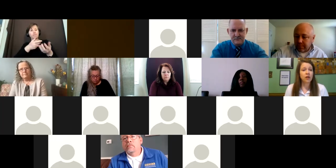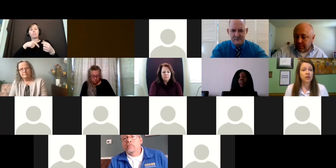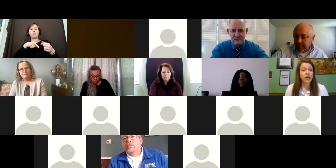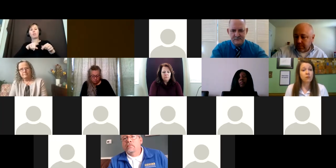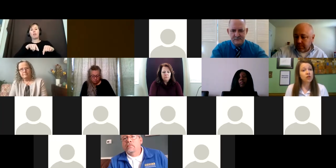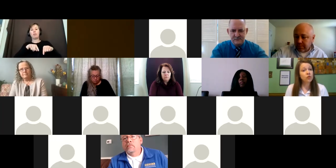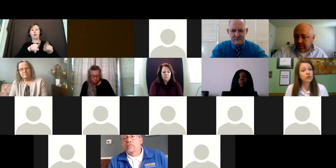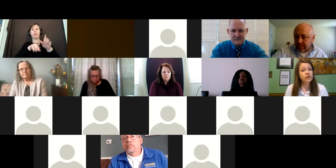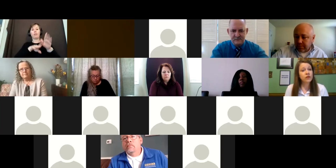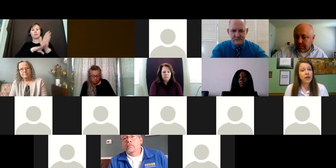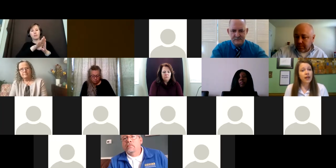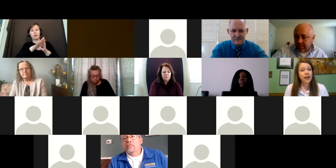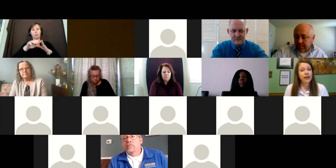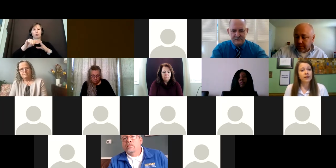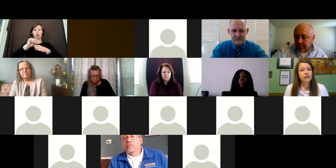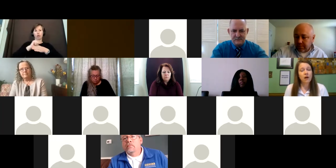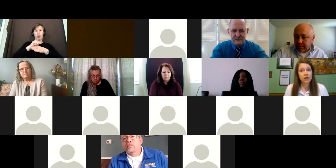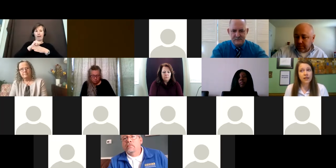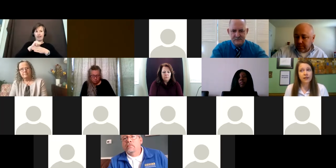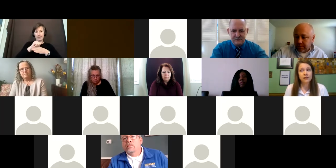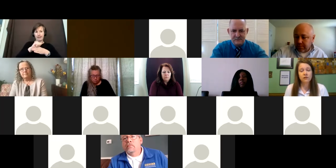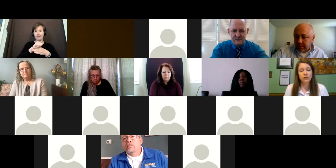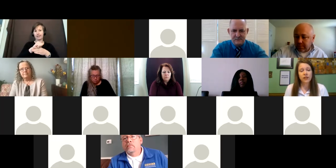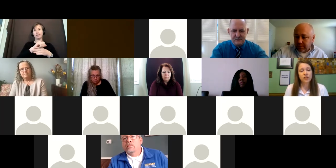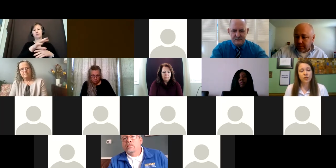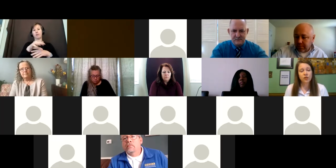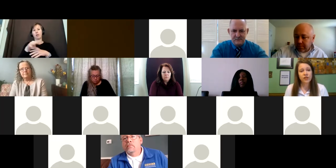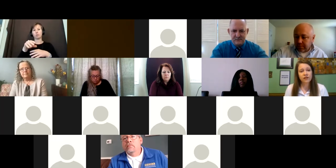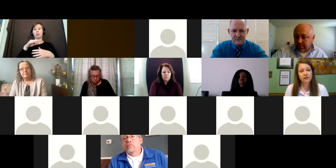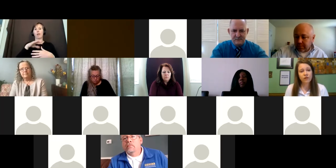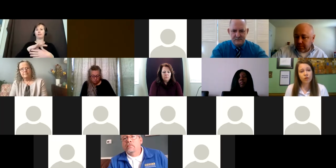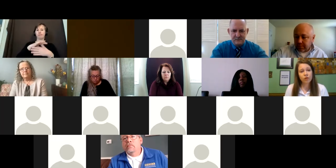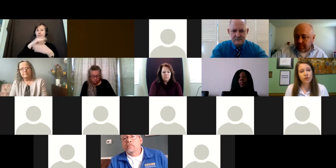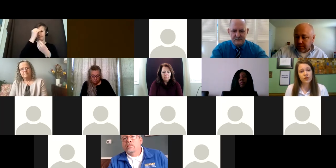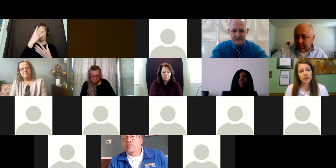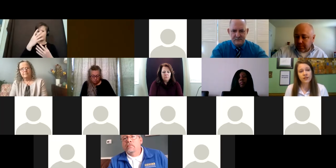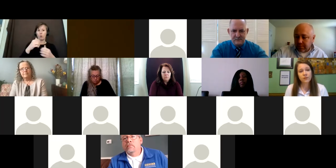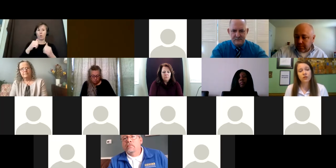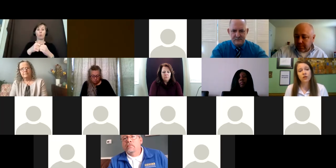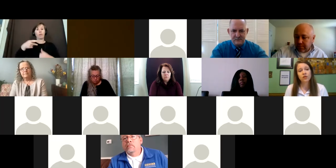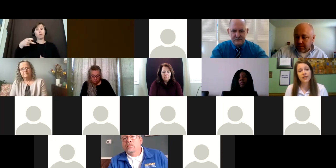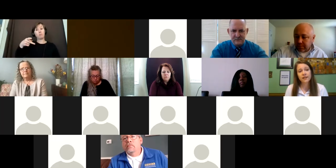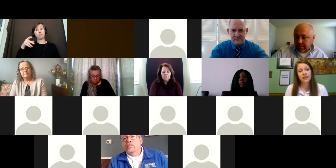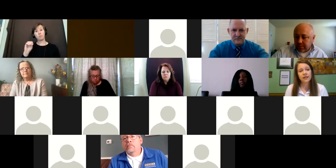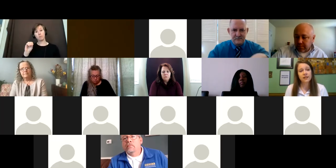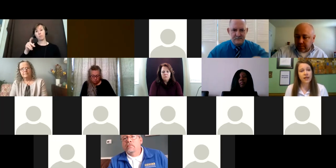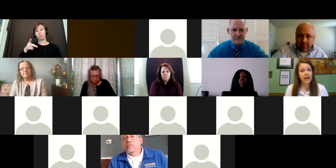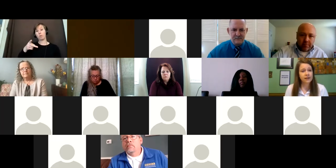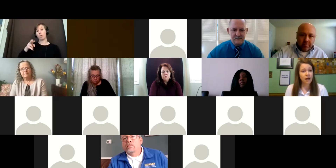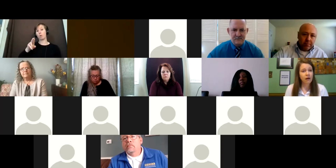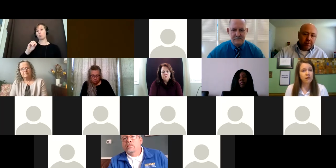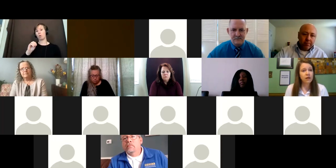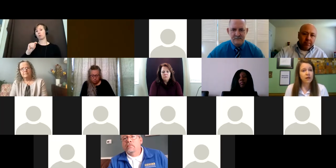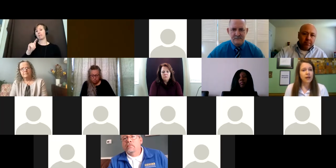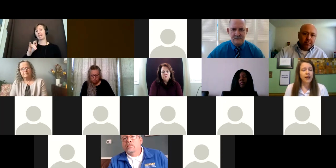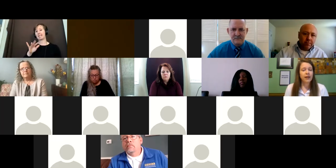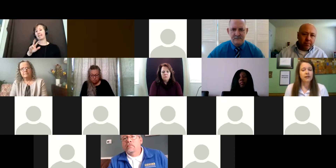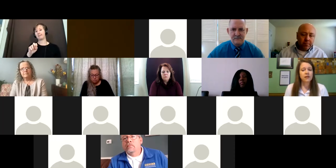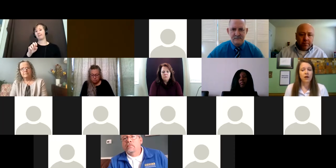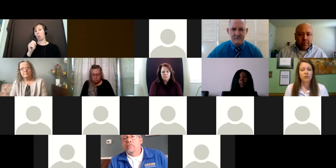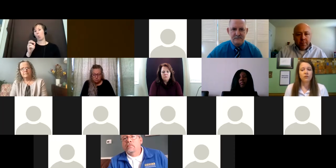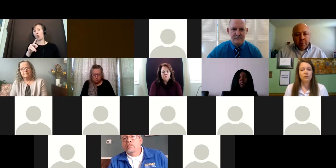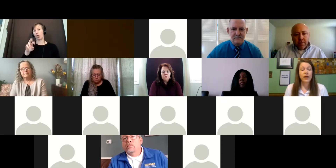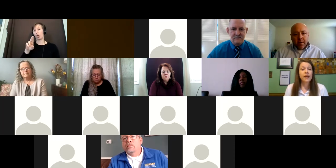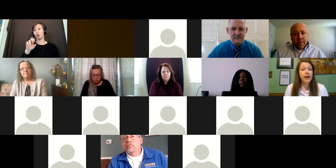developed training modules and content related to protective orders that's been translated into ASL.